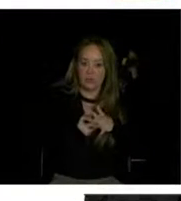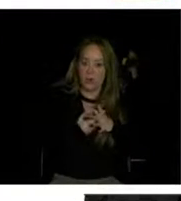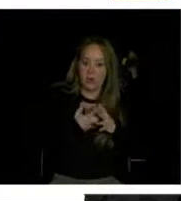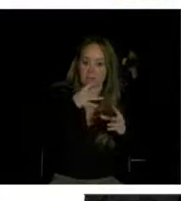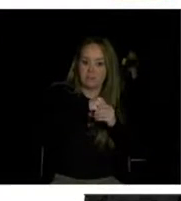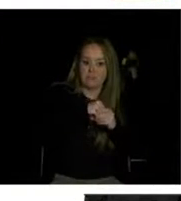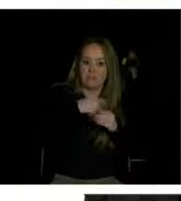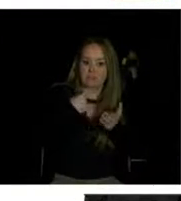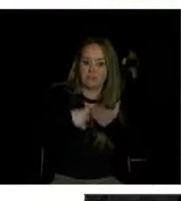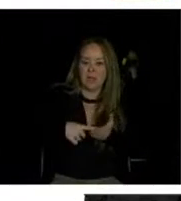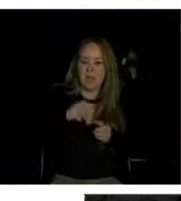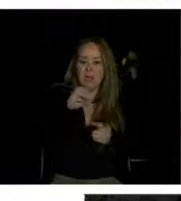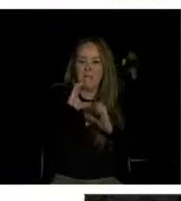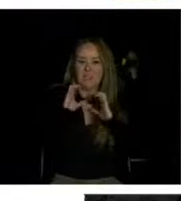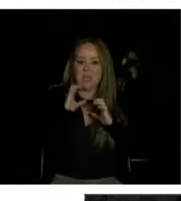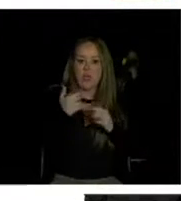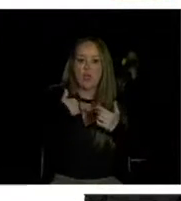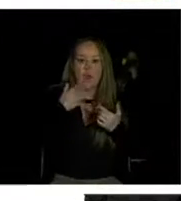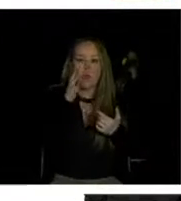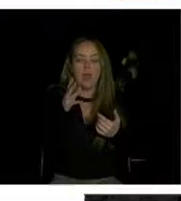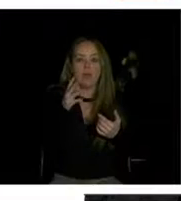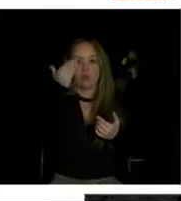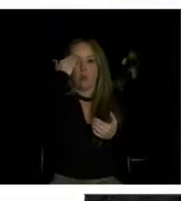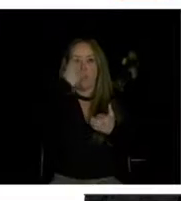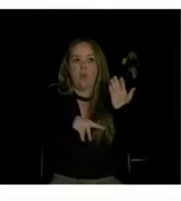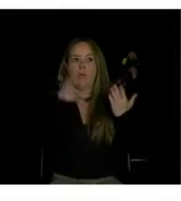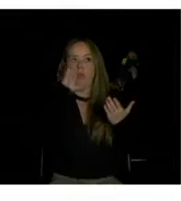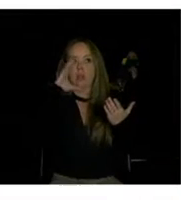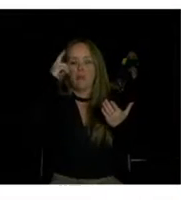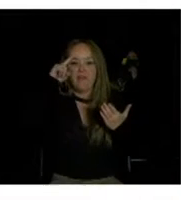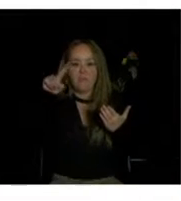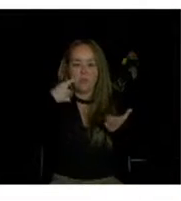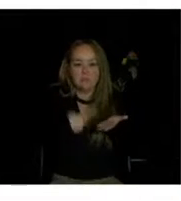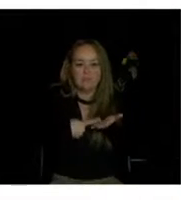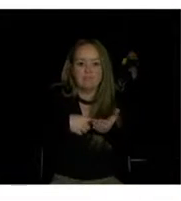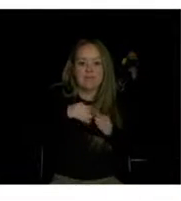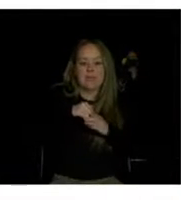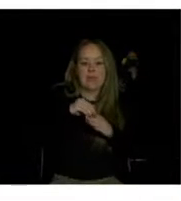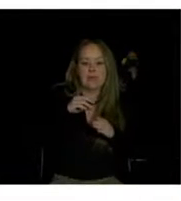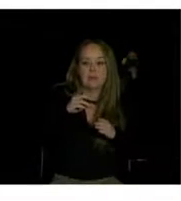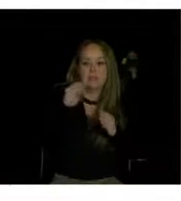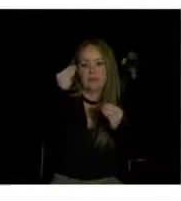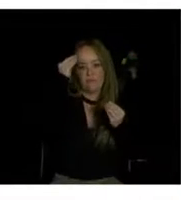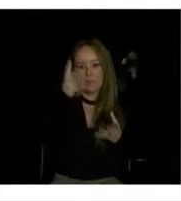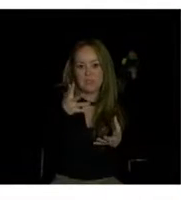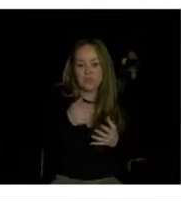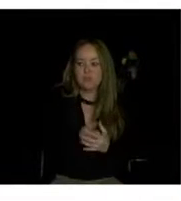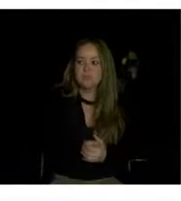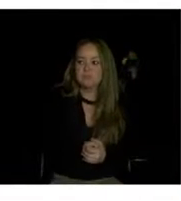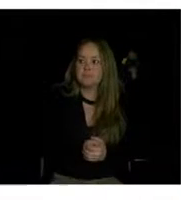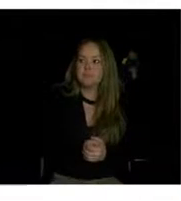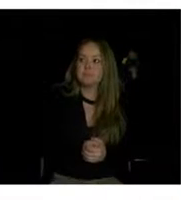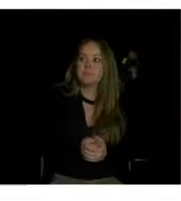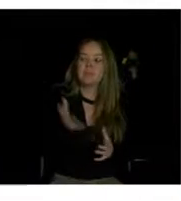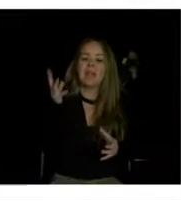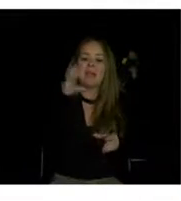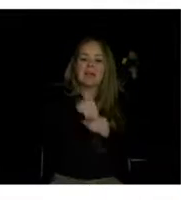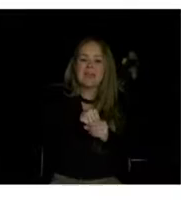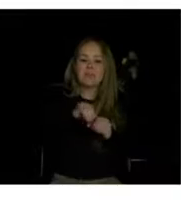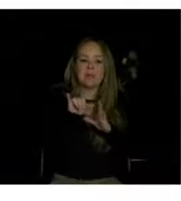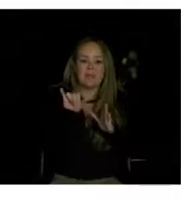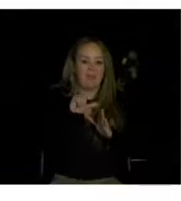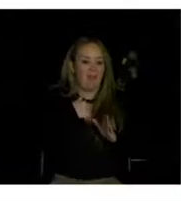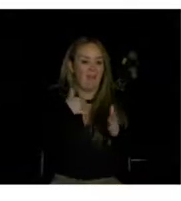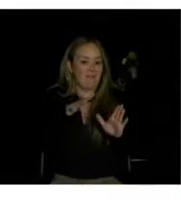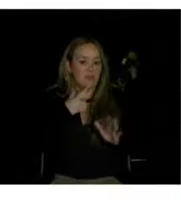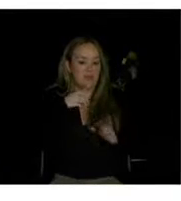you'll understand what we're looking for in terms of information. So engagement, like I said, in